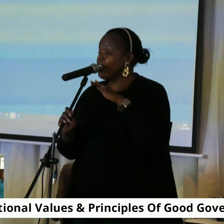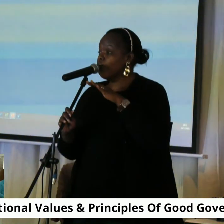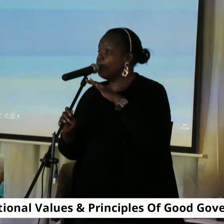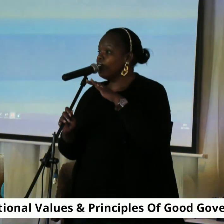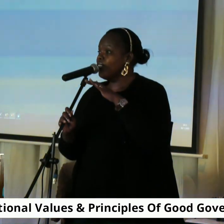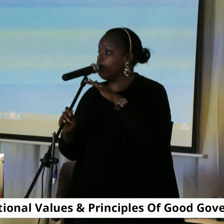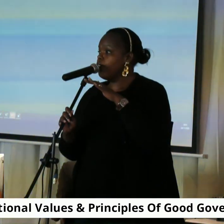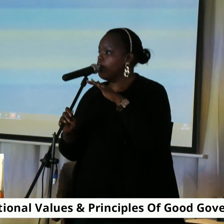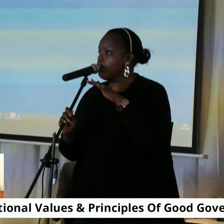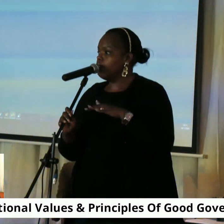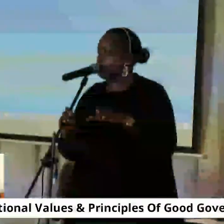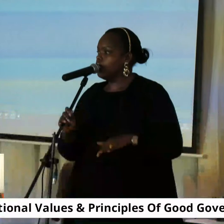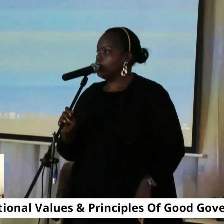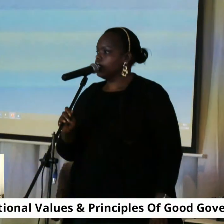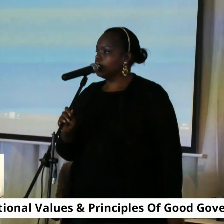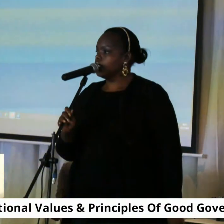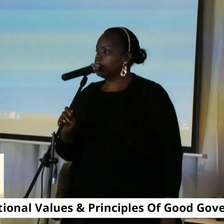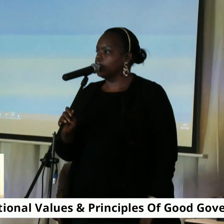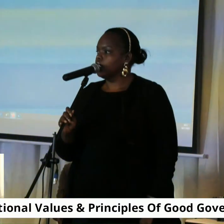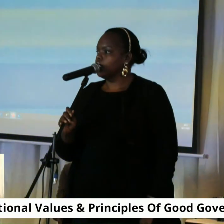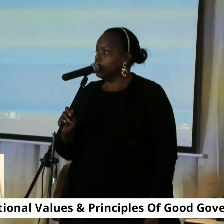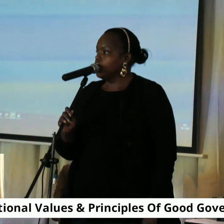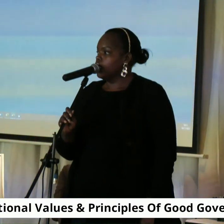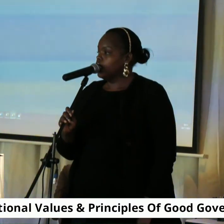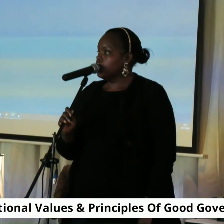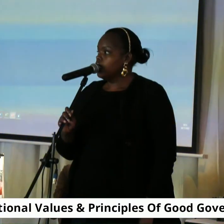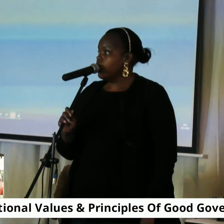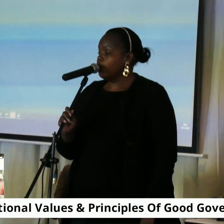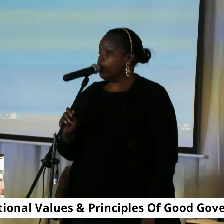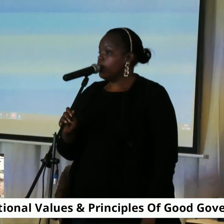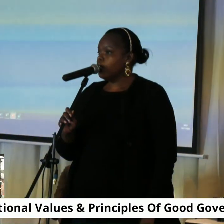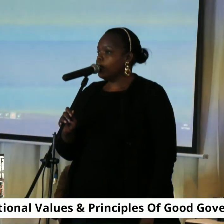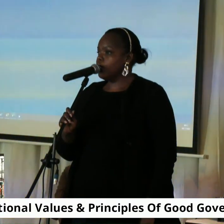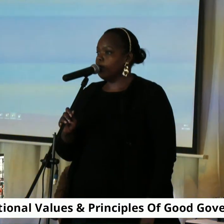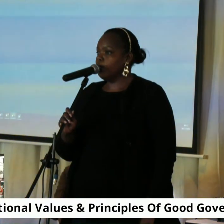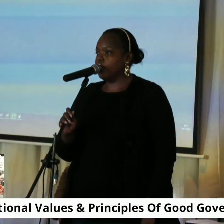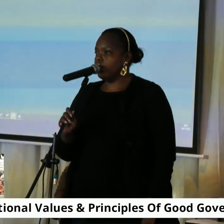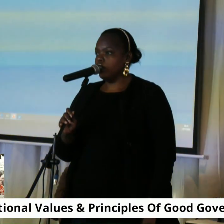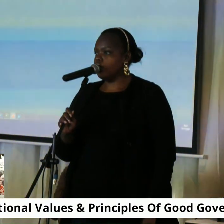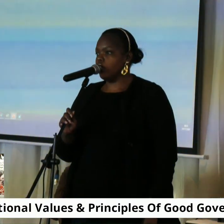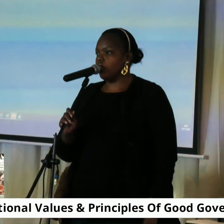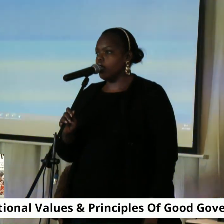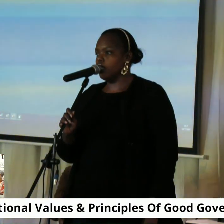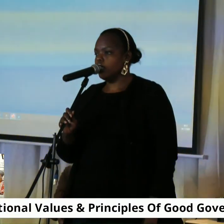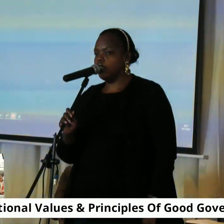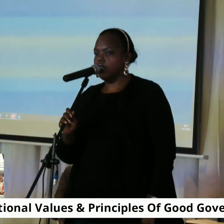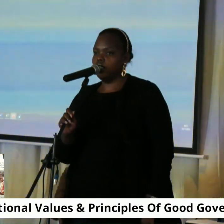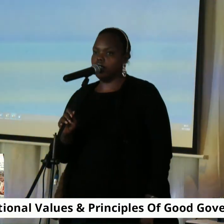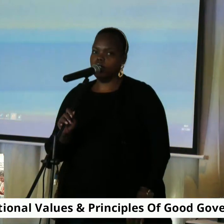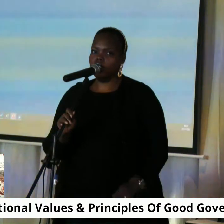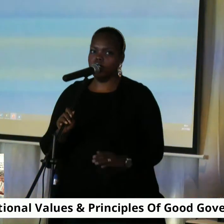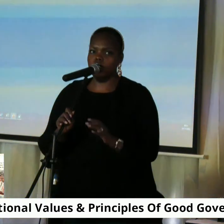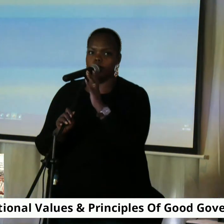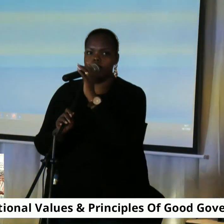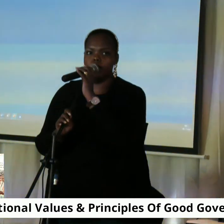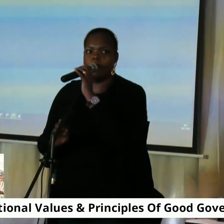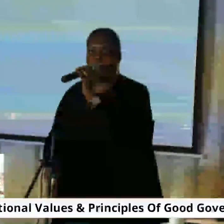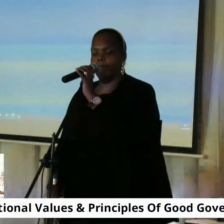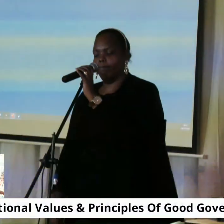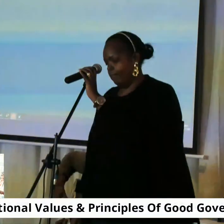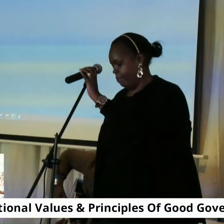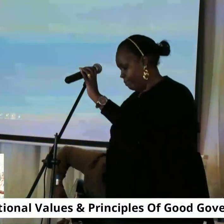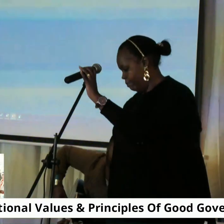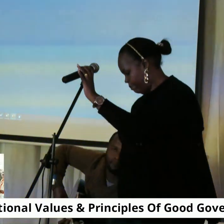so they will never never been ashamed Ashley